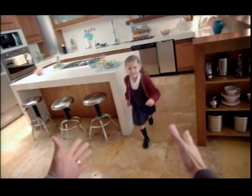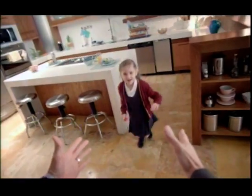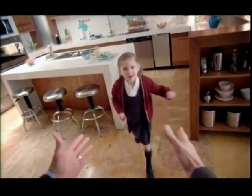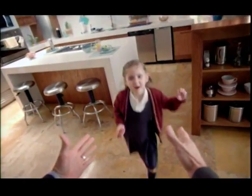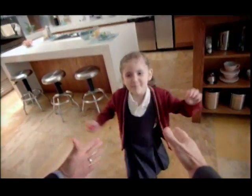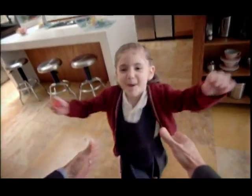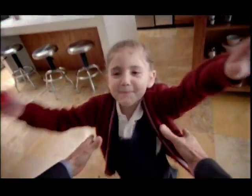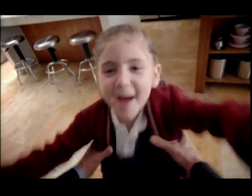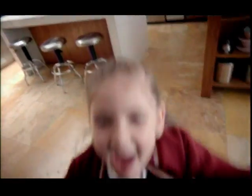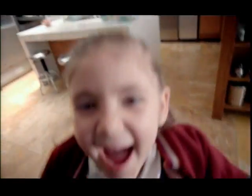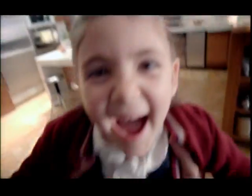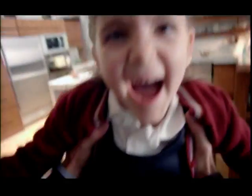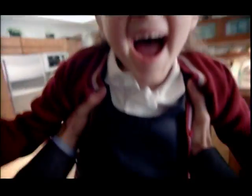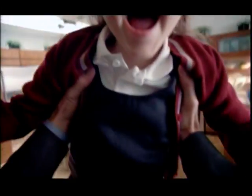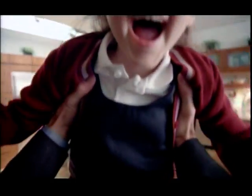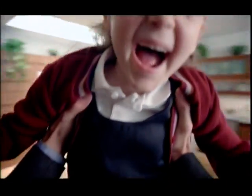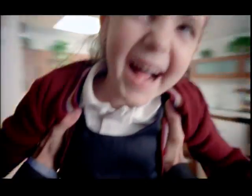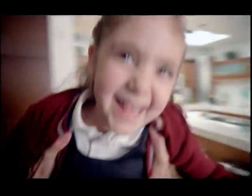My baby.